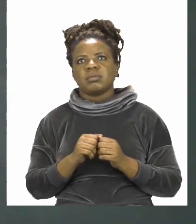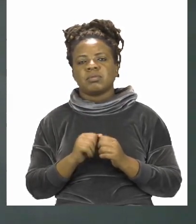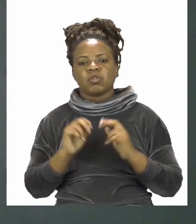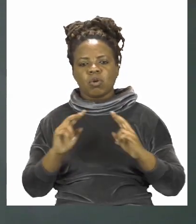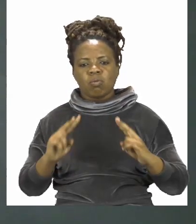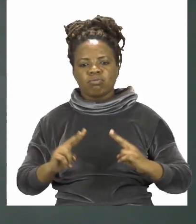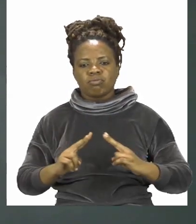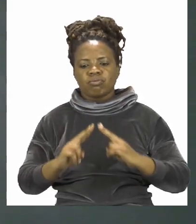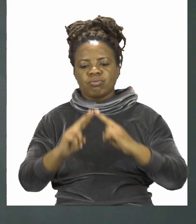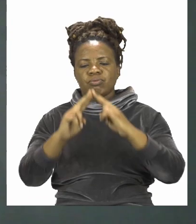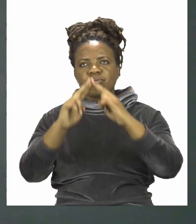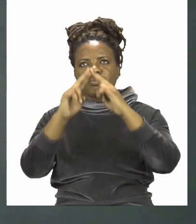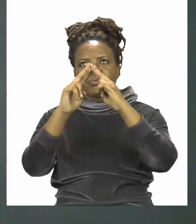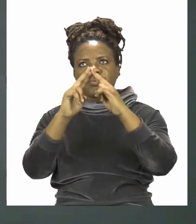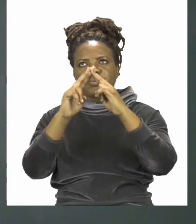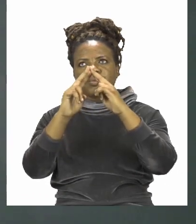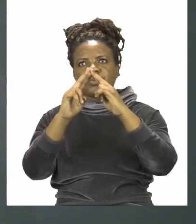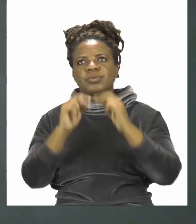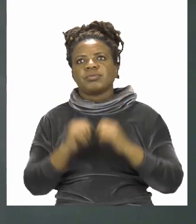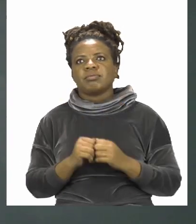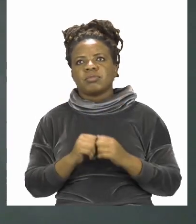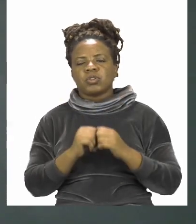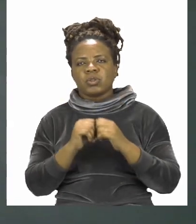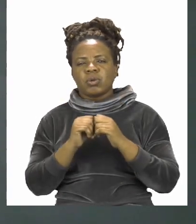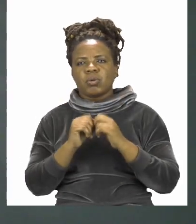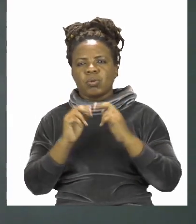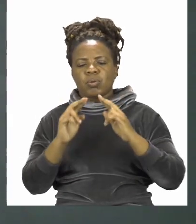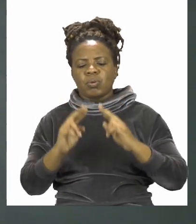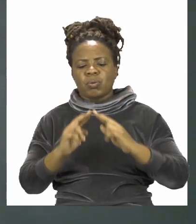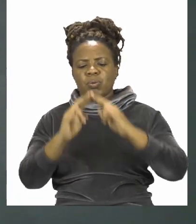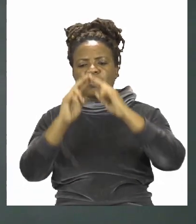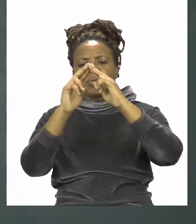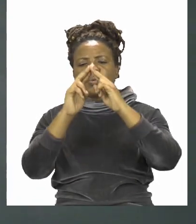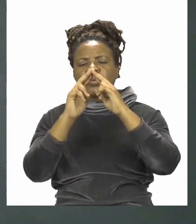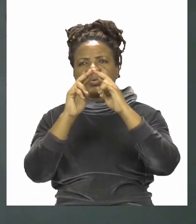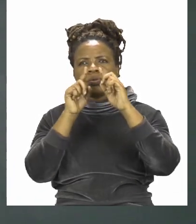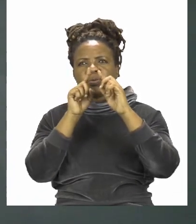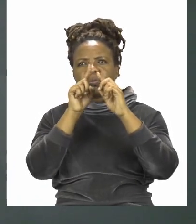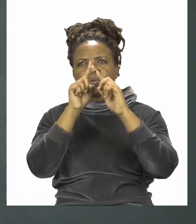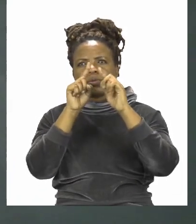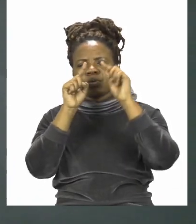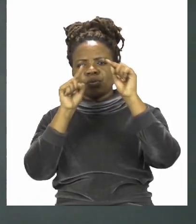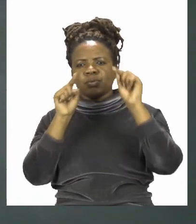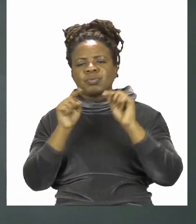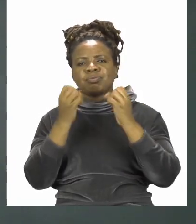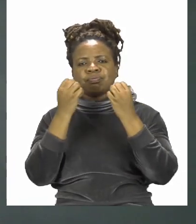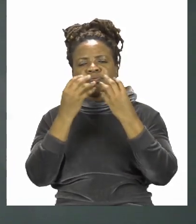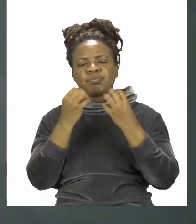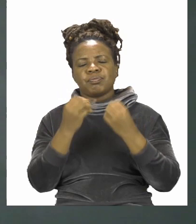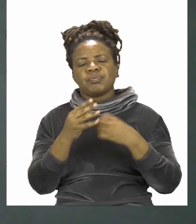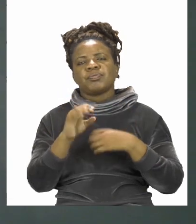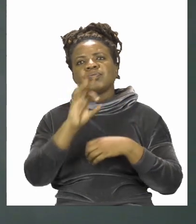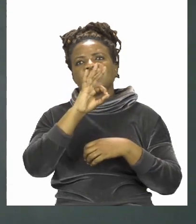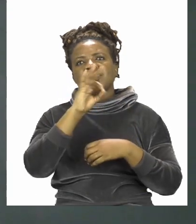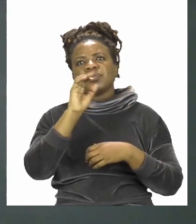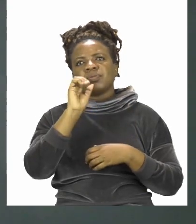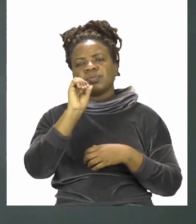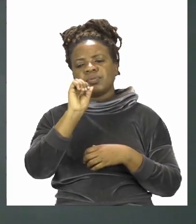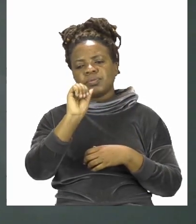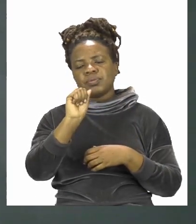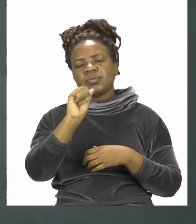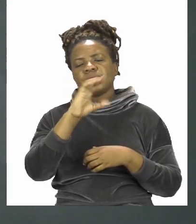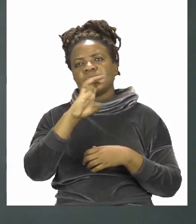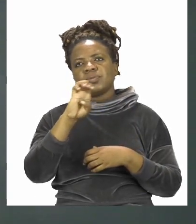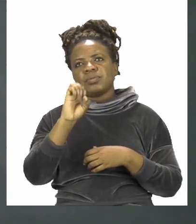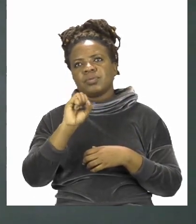Egypt. It has a nice pointy top and many sides and faces as well. It has a flat surface that